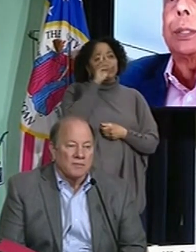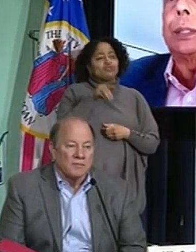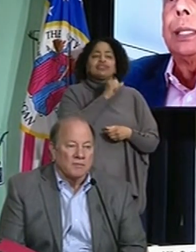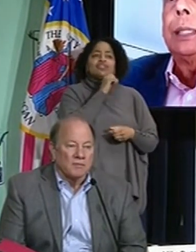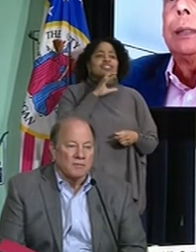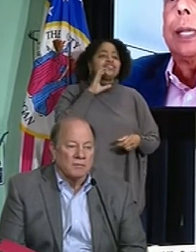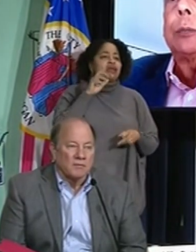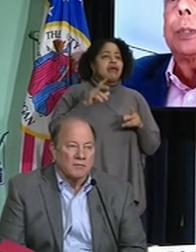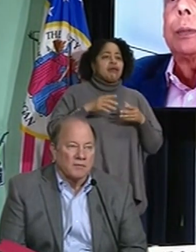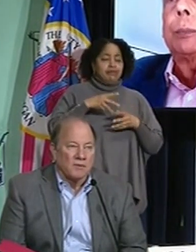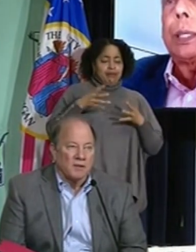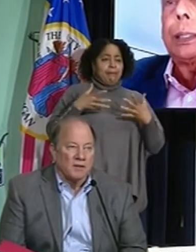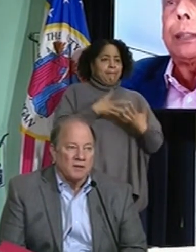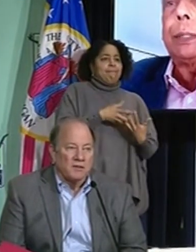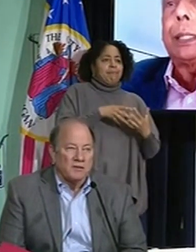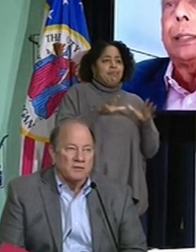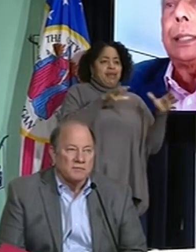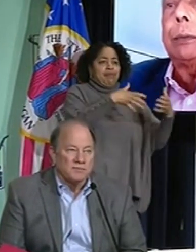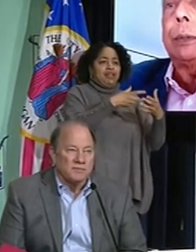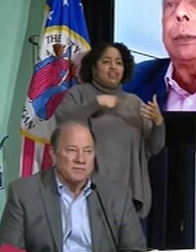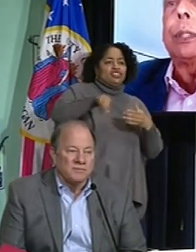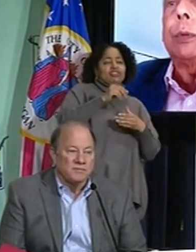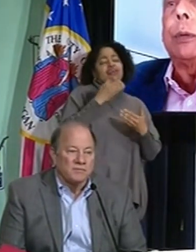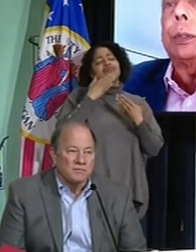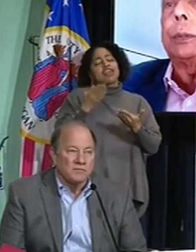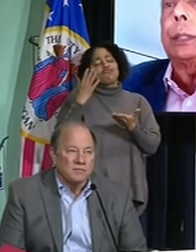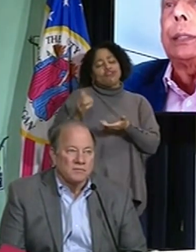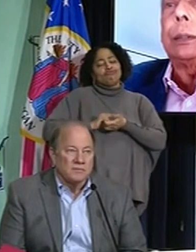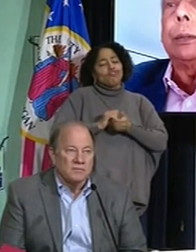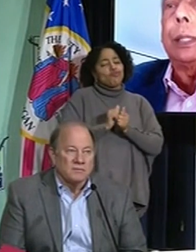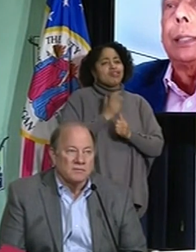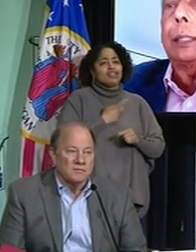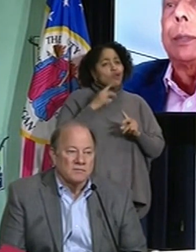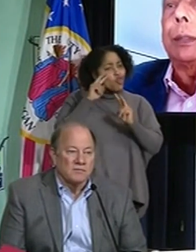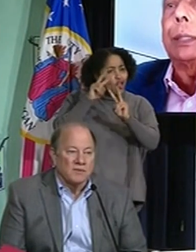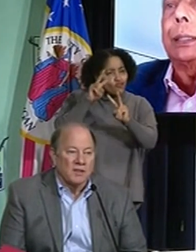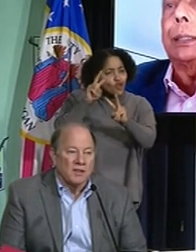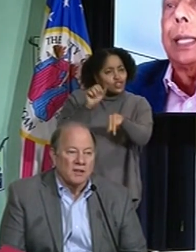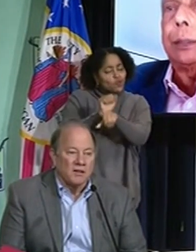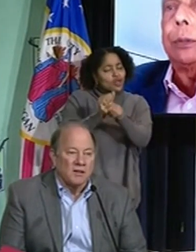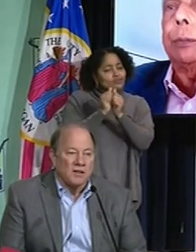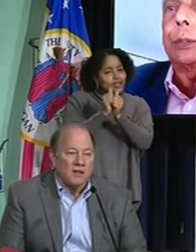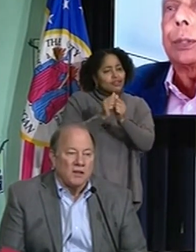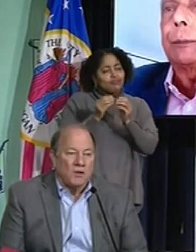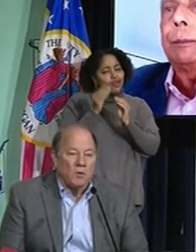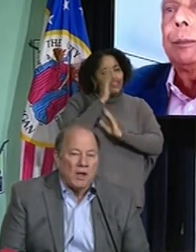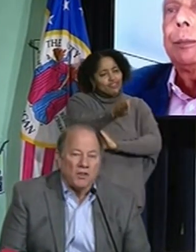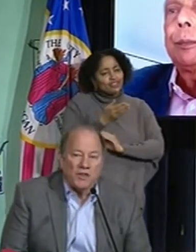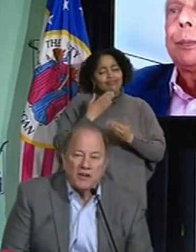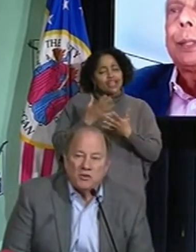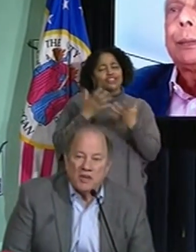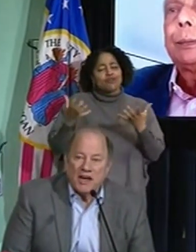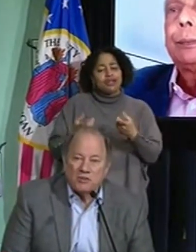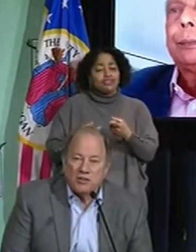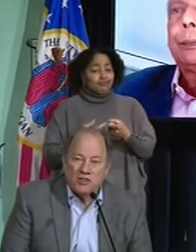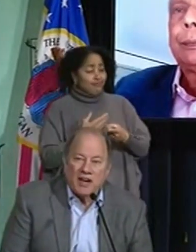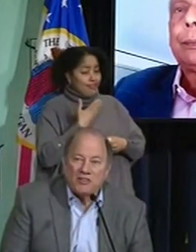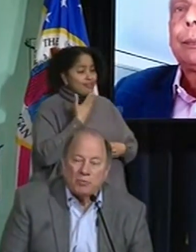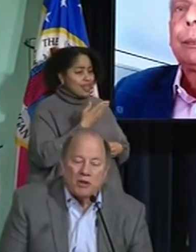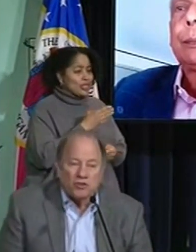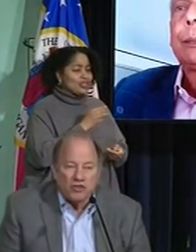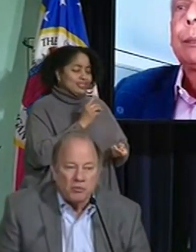population. Thanks for partnering with us, and we're looking forward to see good results come out of this. Thank you so much. Well, thank you, Doctor.